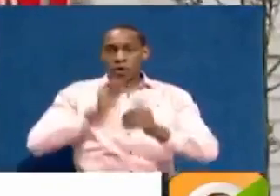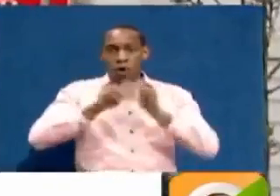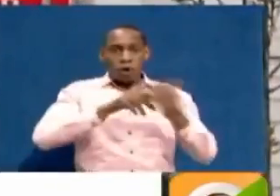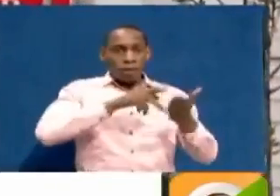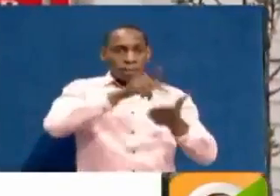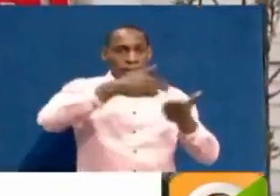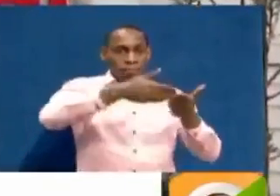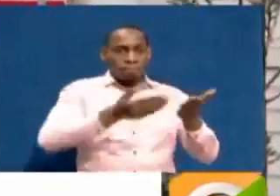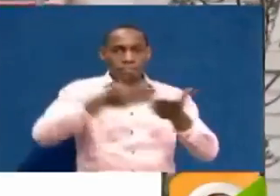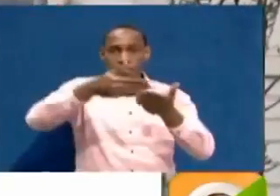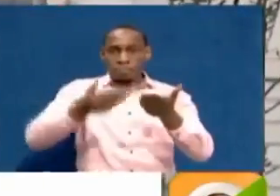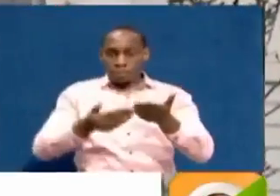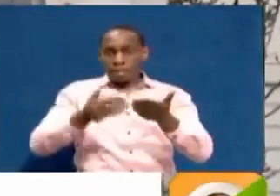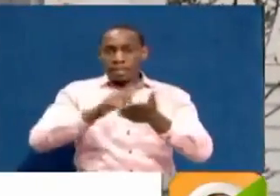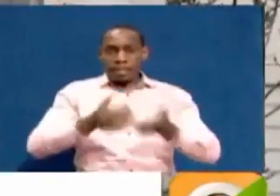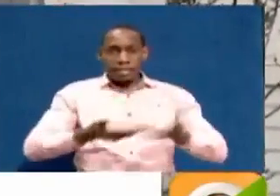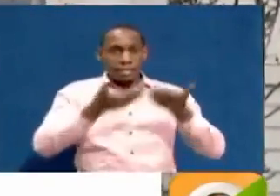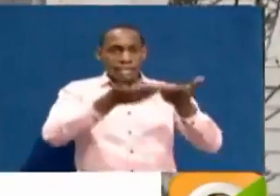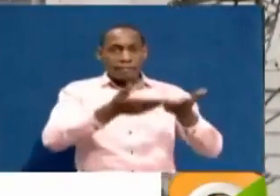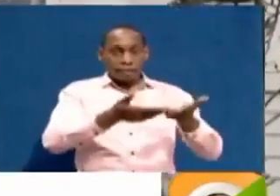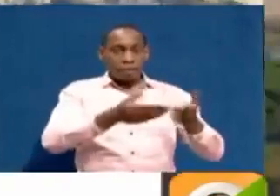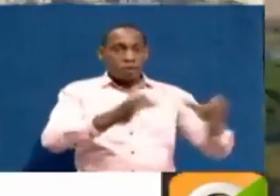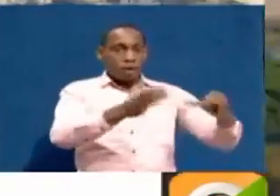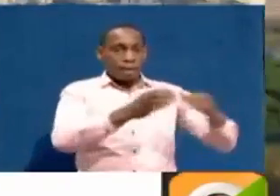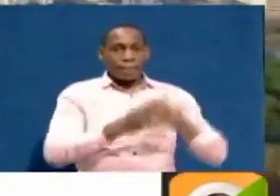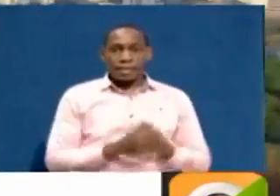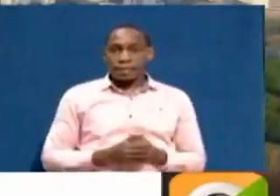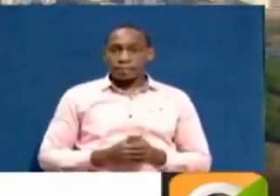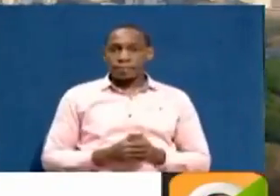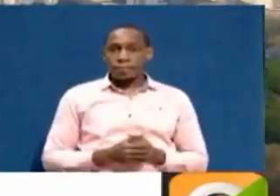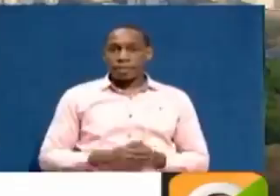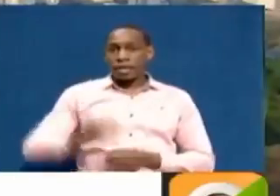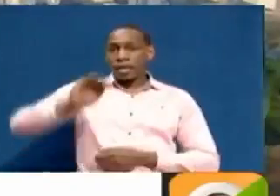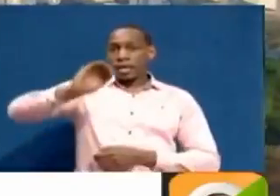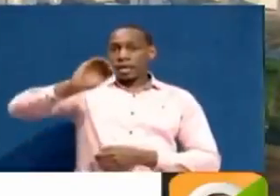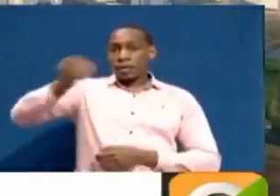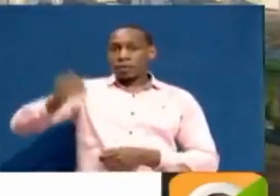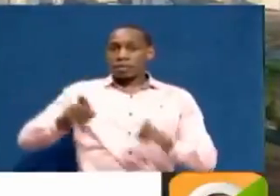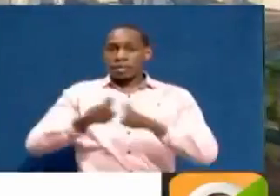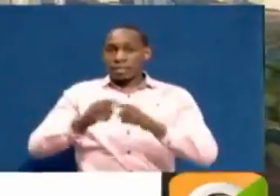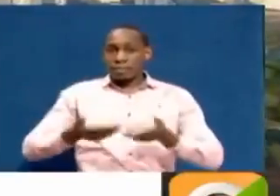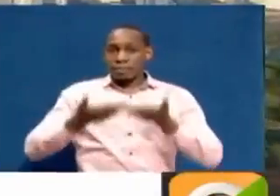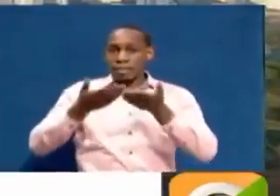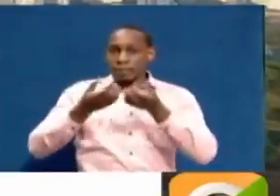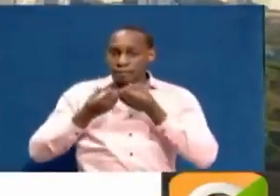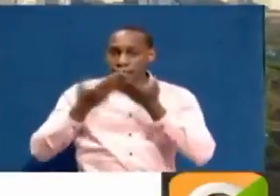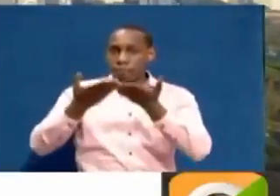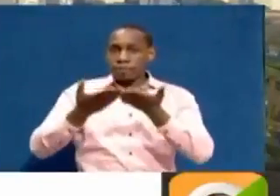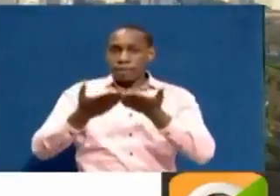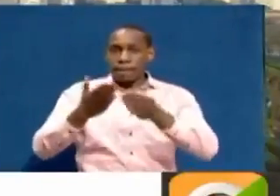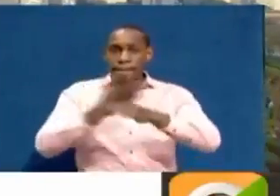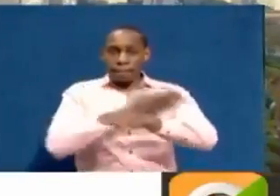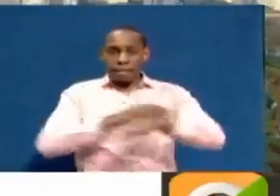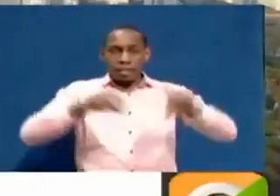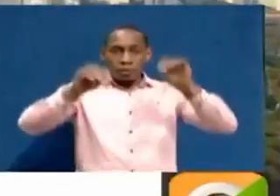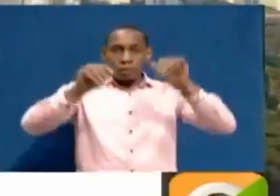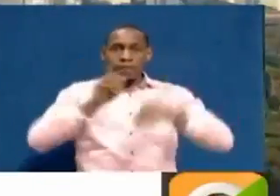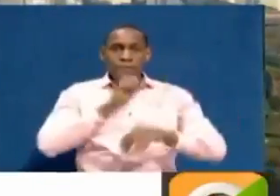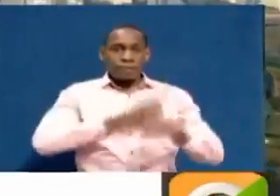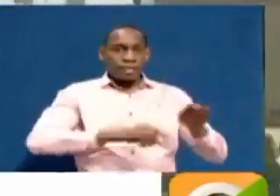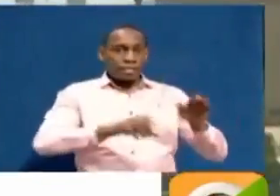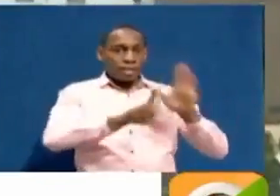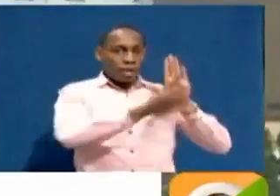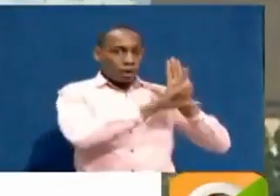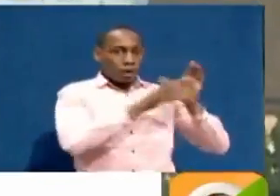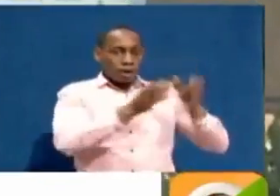payment vouchers and checks issued to the firms. The county is also required to provide details of pre-qualified law firms